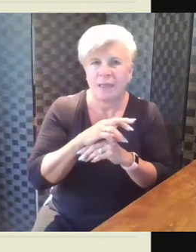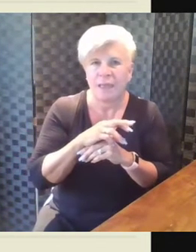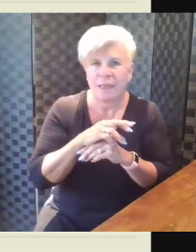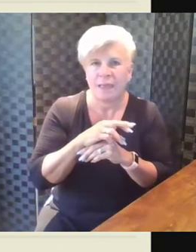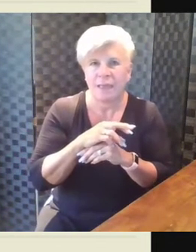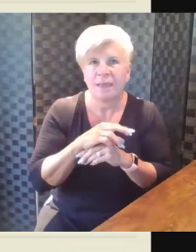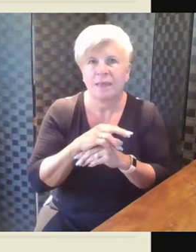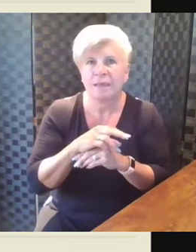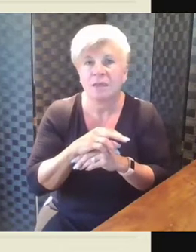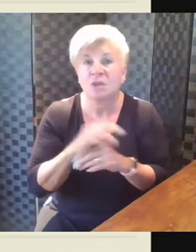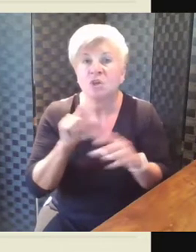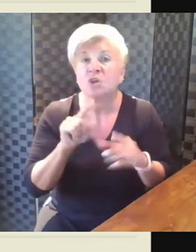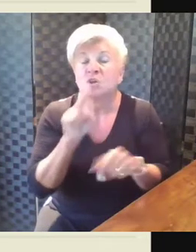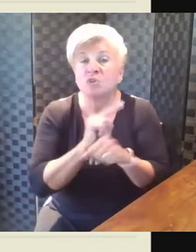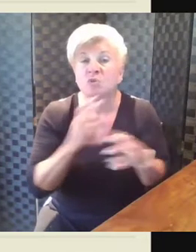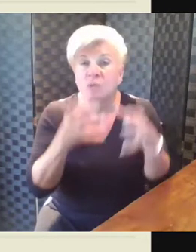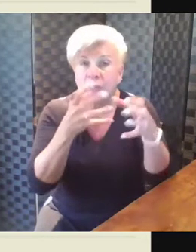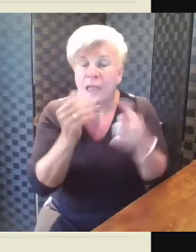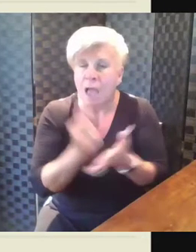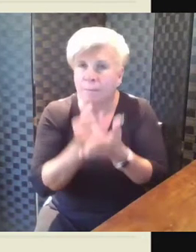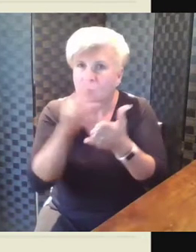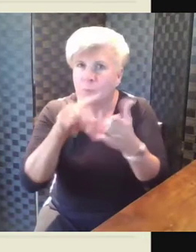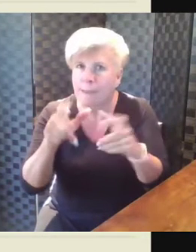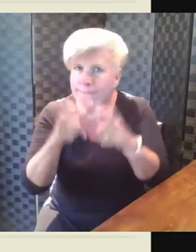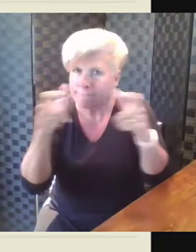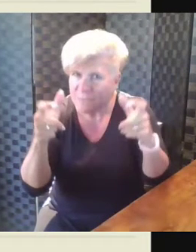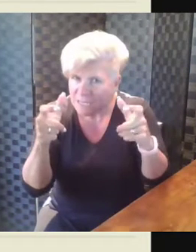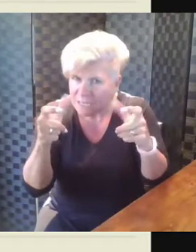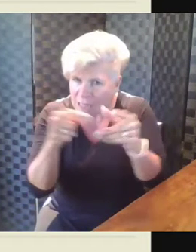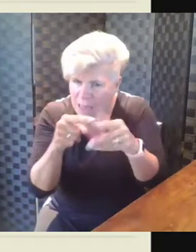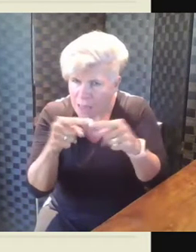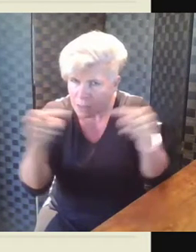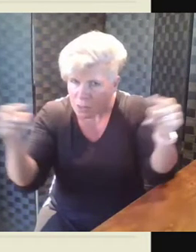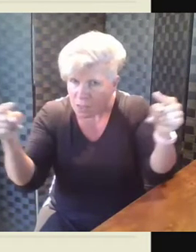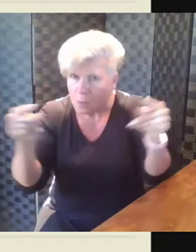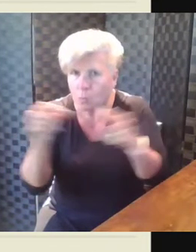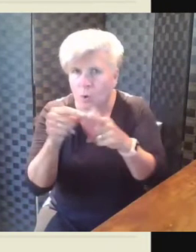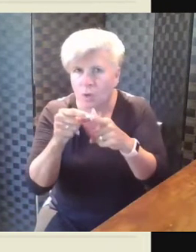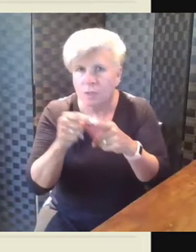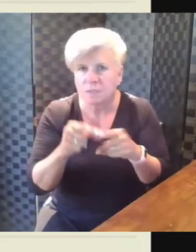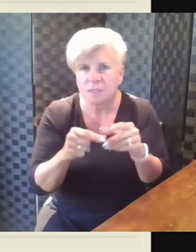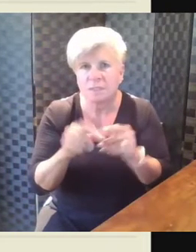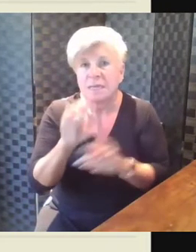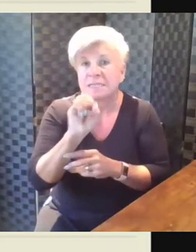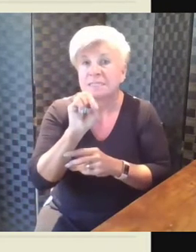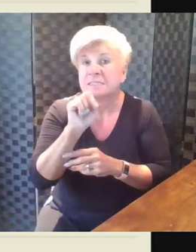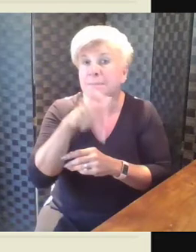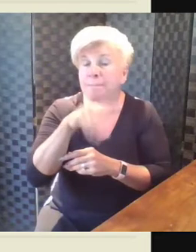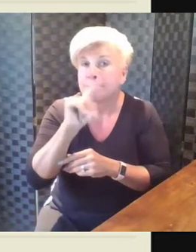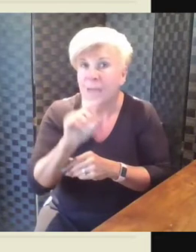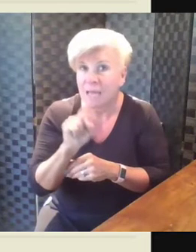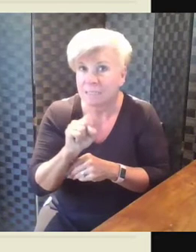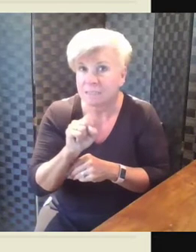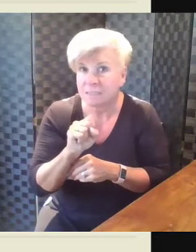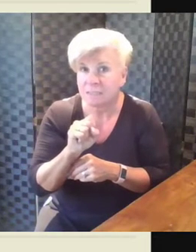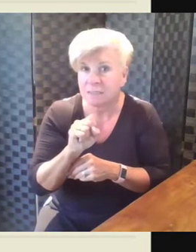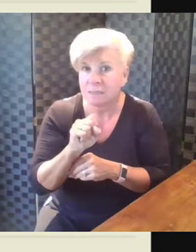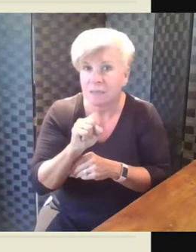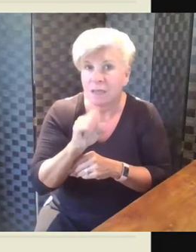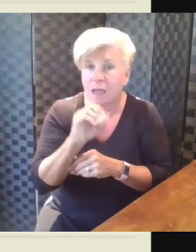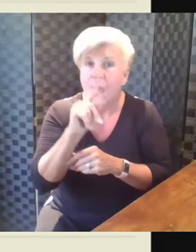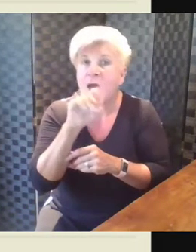the chunk to help read bigger words with the same chunk, like spots